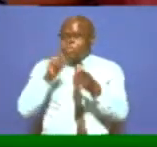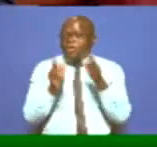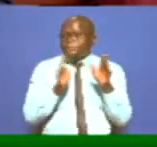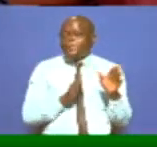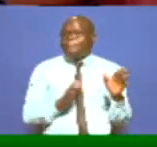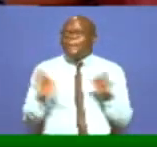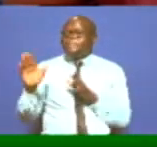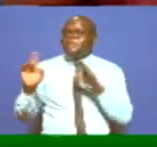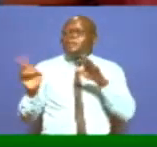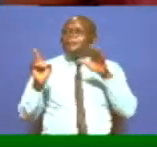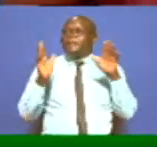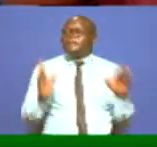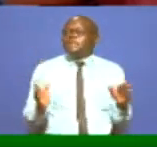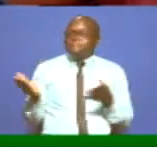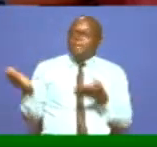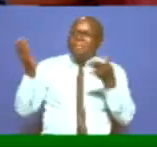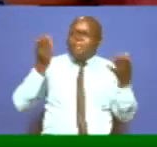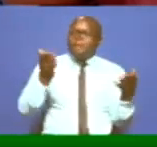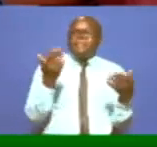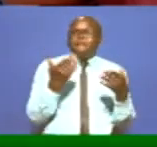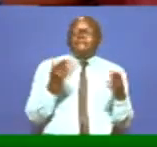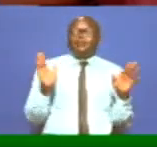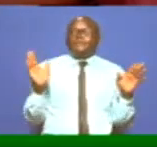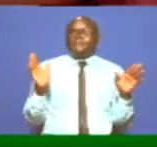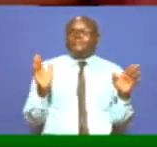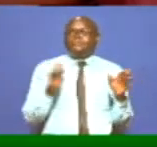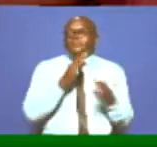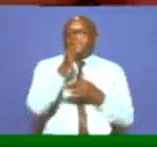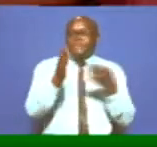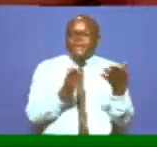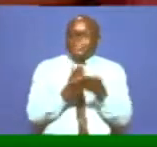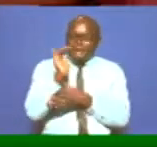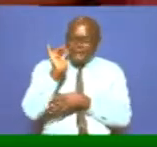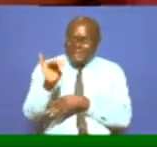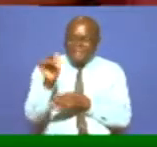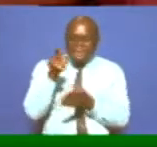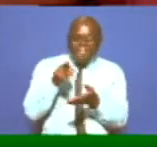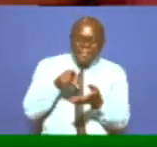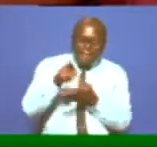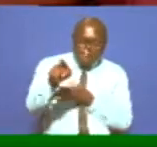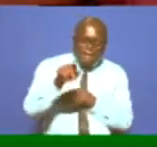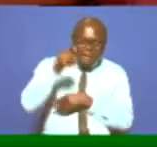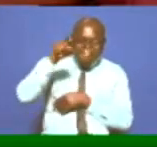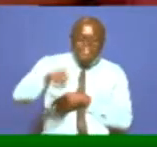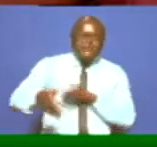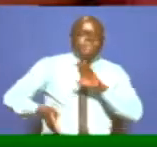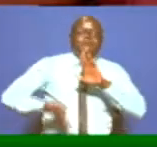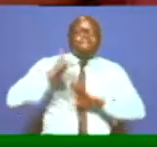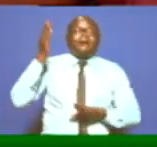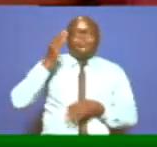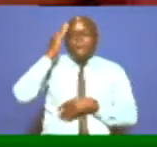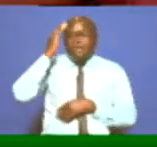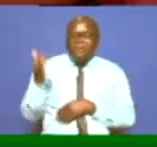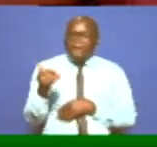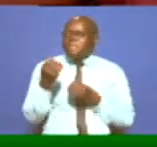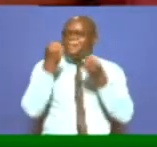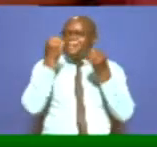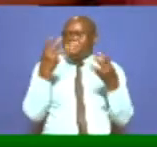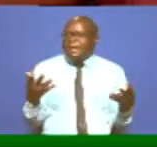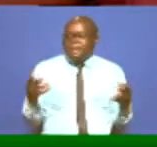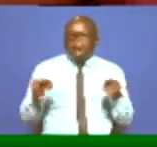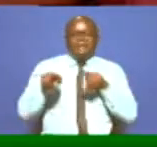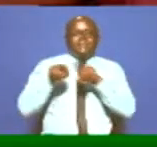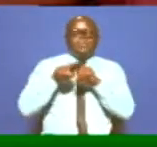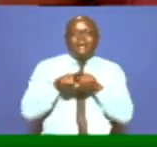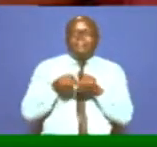the ministry put in place to ensure that the payment will be prompt, considering the numerous similar cases